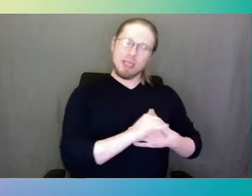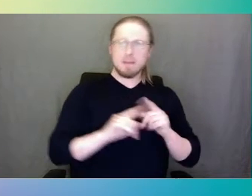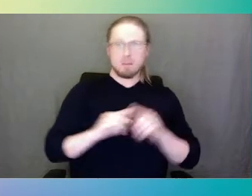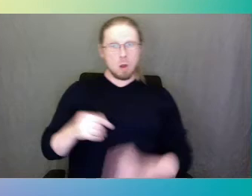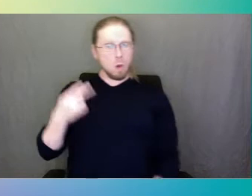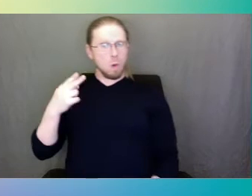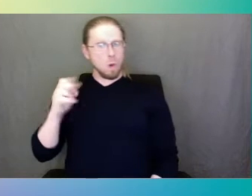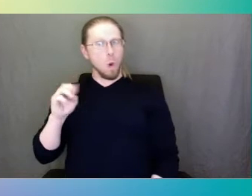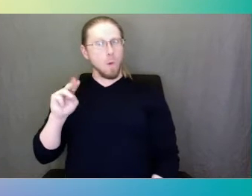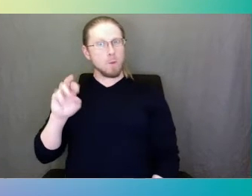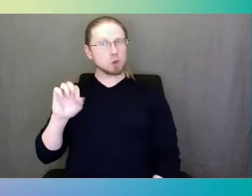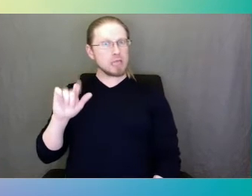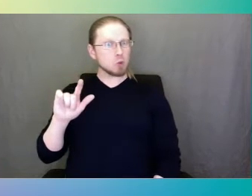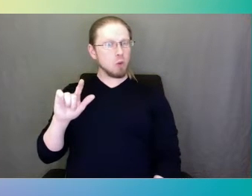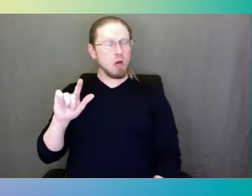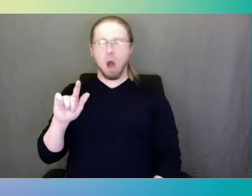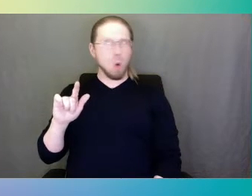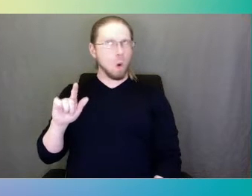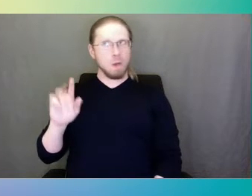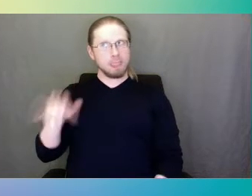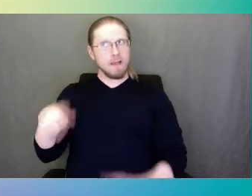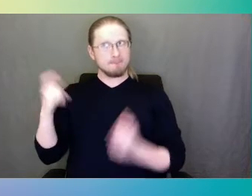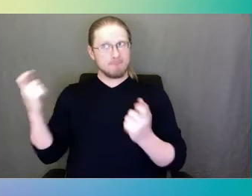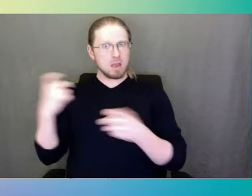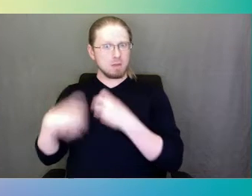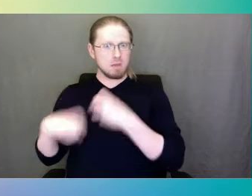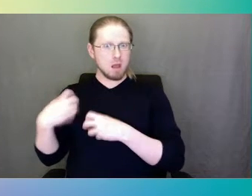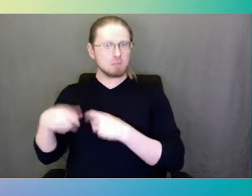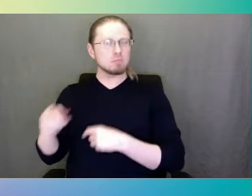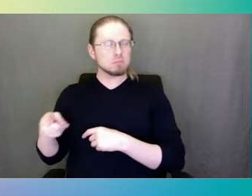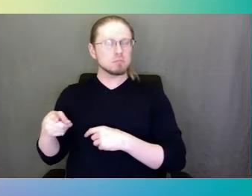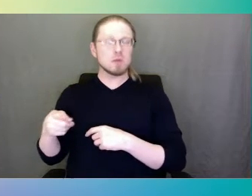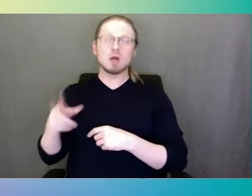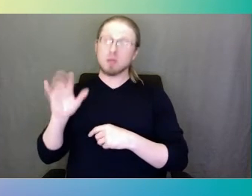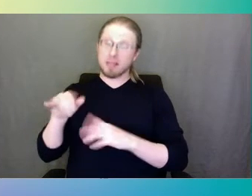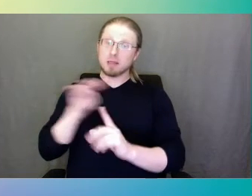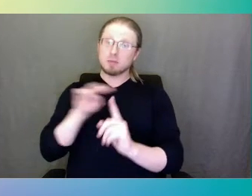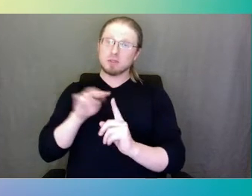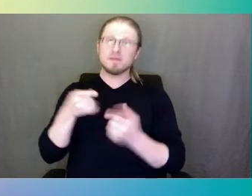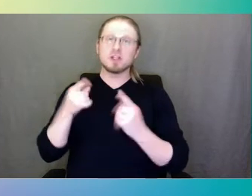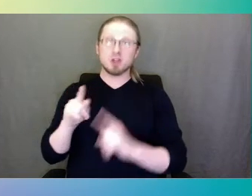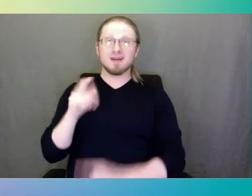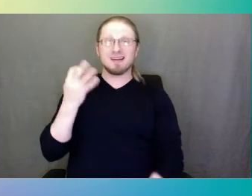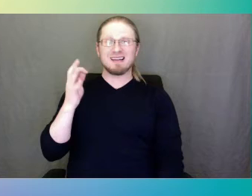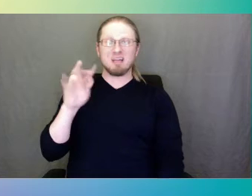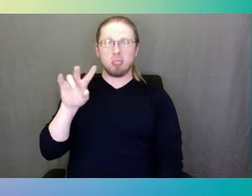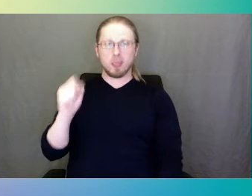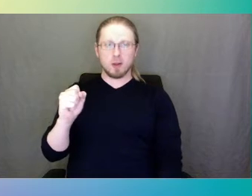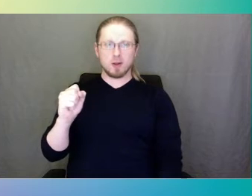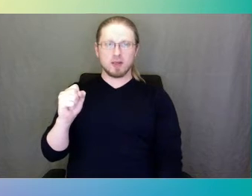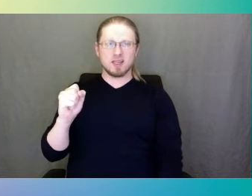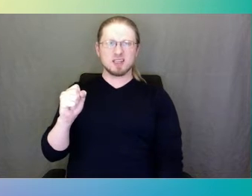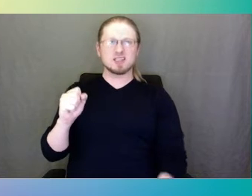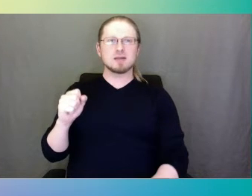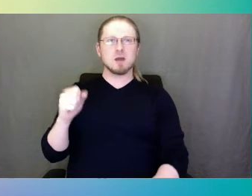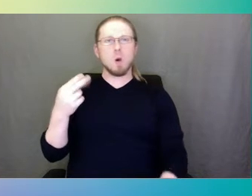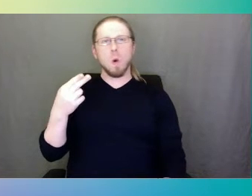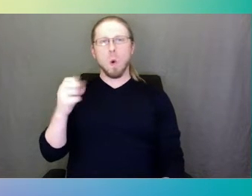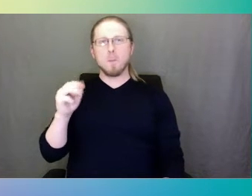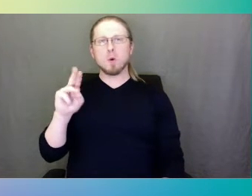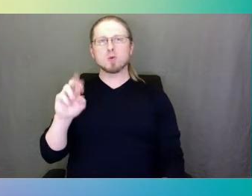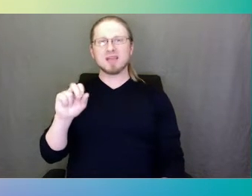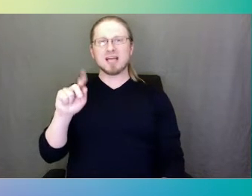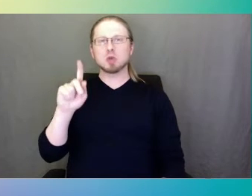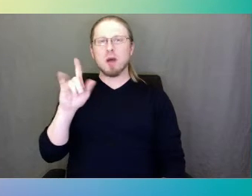the view of homosexuality in the 1930s is, again, sexual deviancy, out of controlled lust,